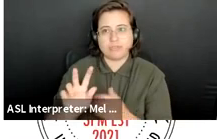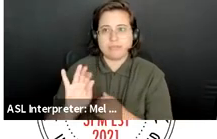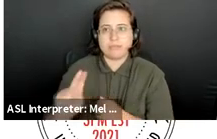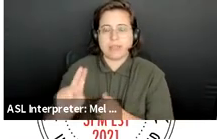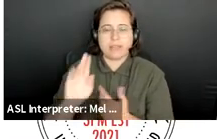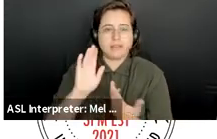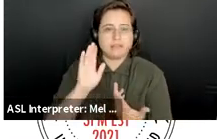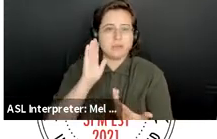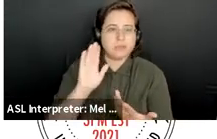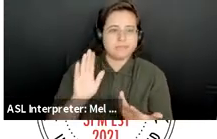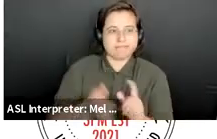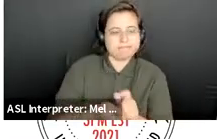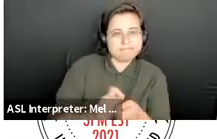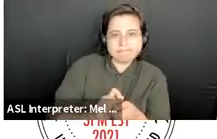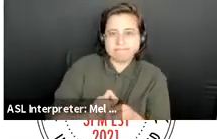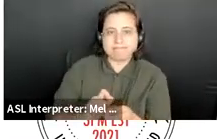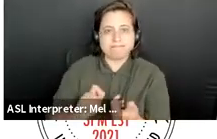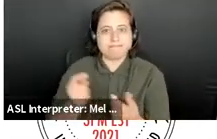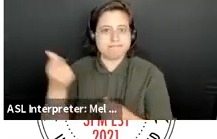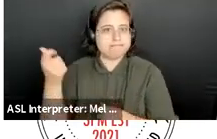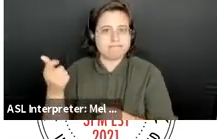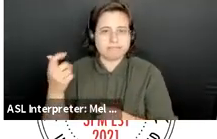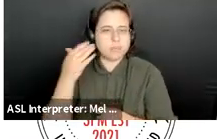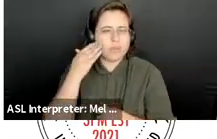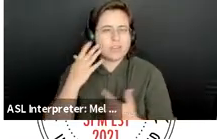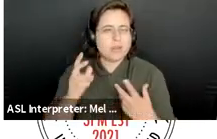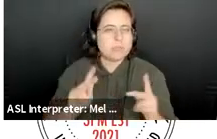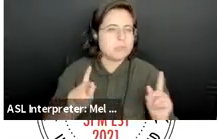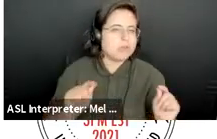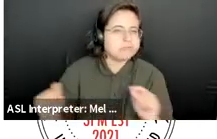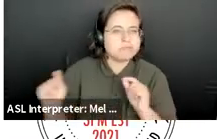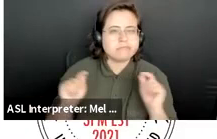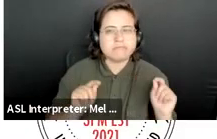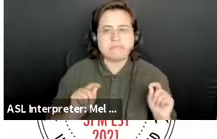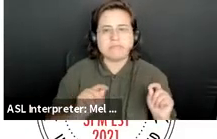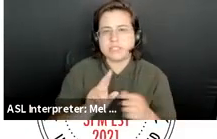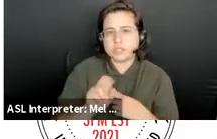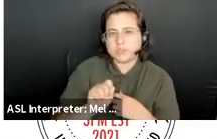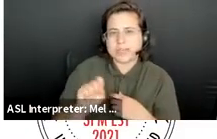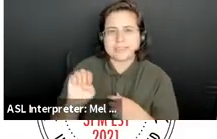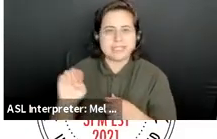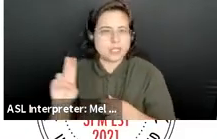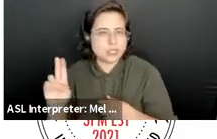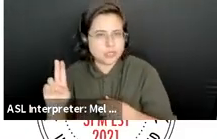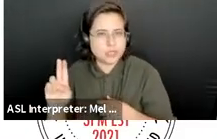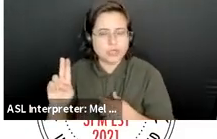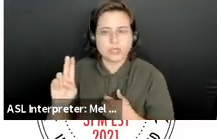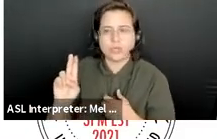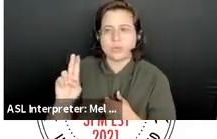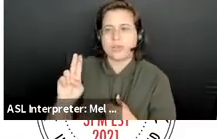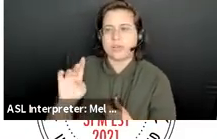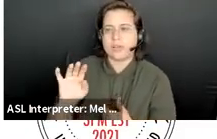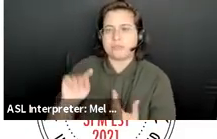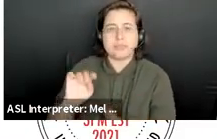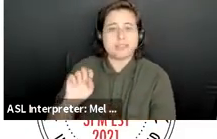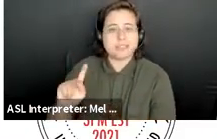lifted anytime soon. We know there have been talks across the US and the EU over the summer. A task force was created to have